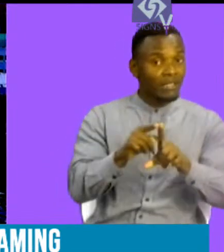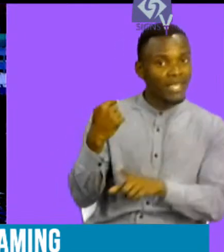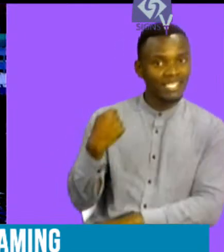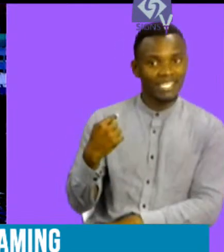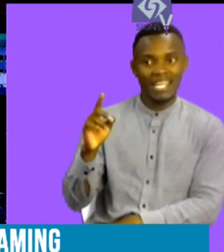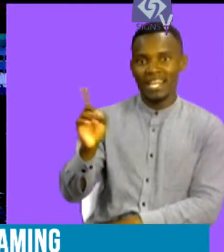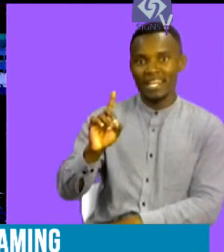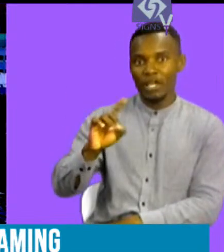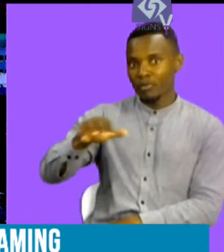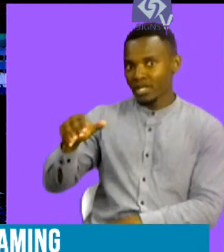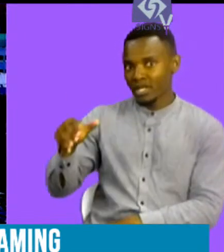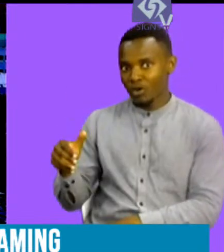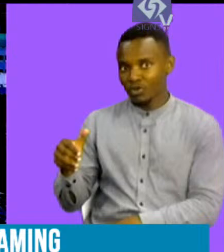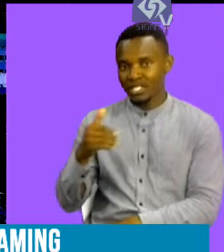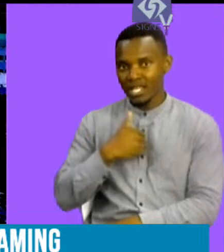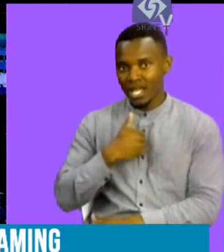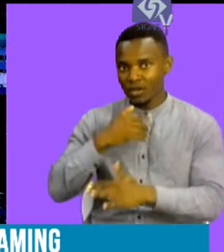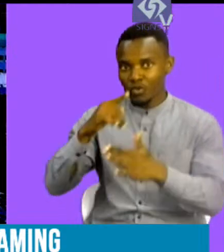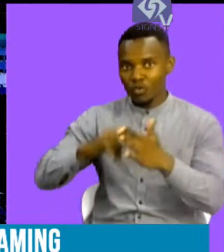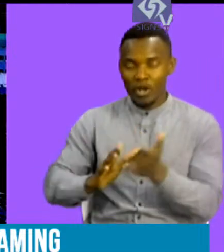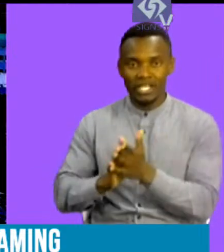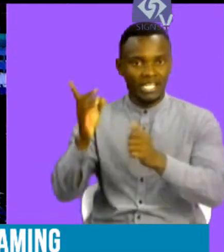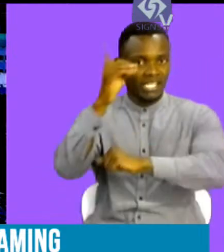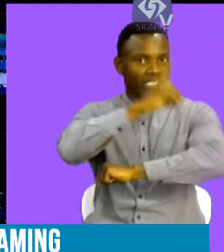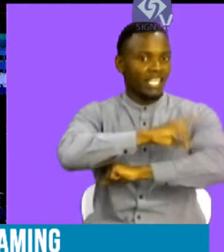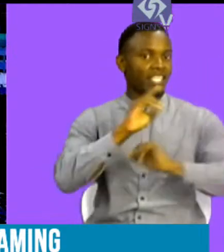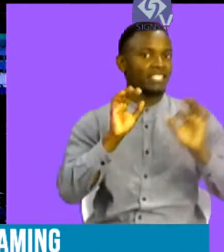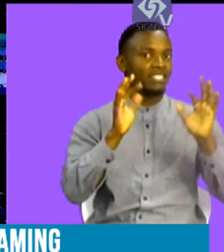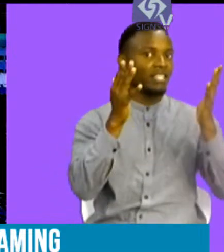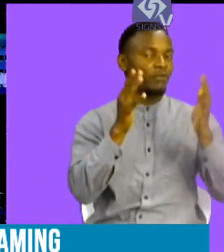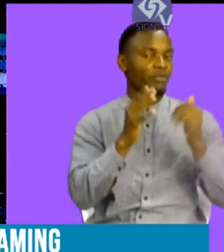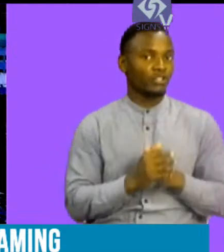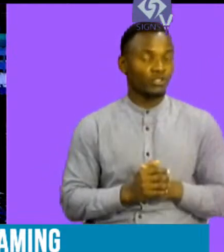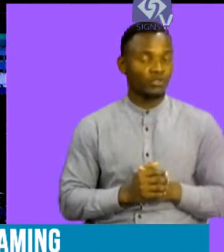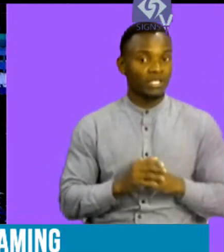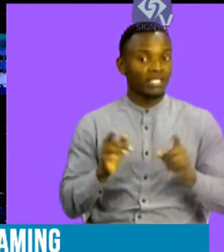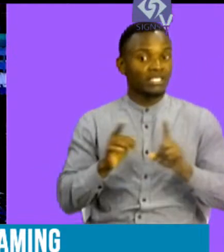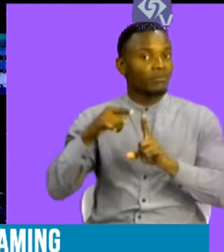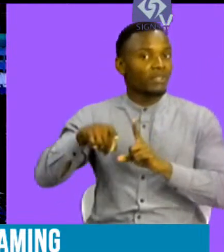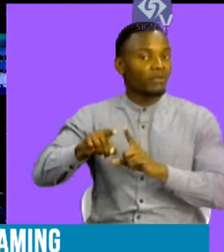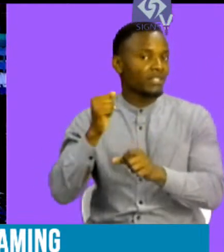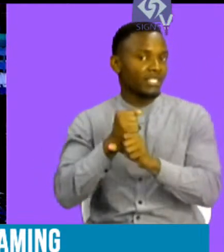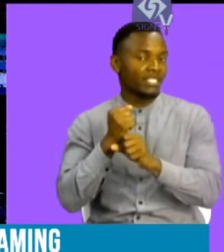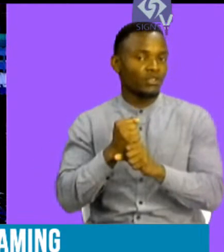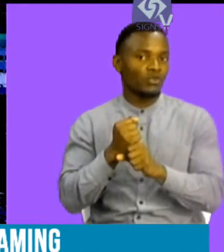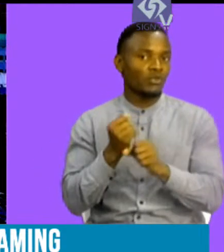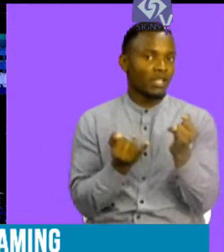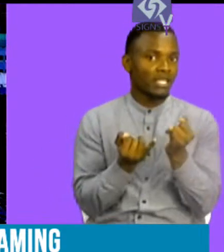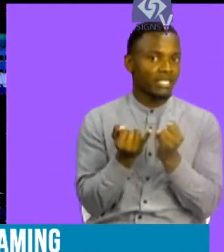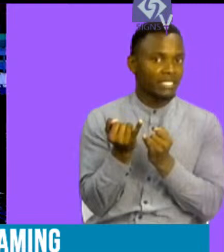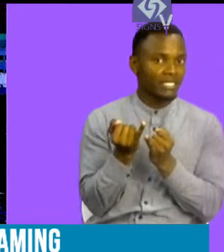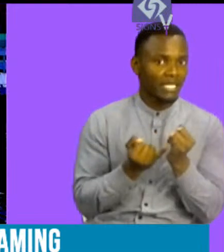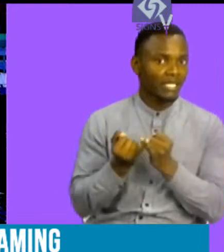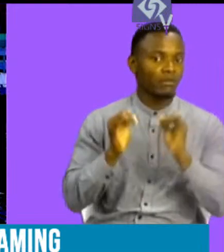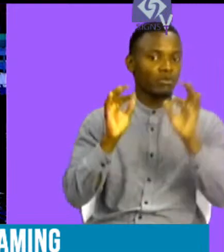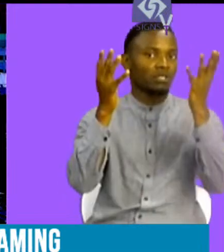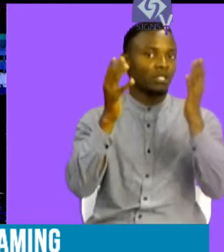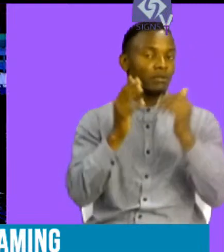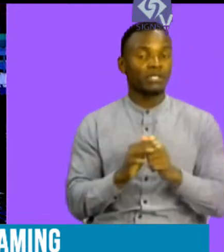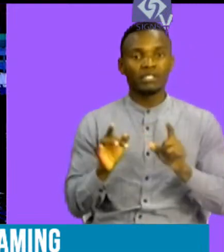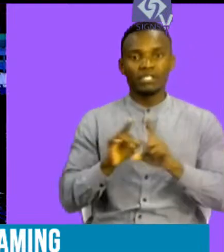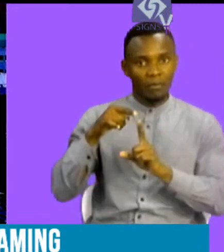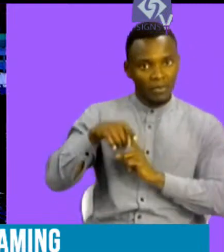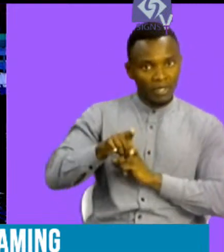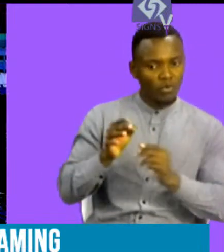also hosted their days of celebrations, because today is a Sunday. They decided to do it yesterday. They're going to be telling us how did it go